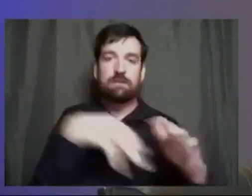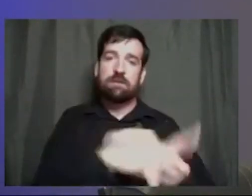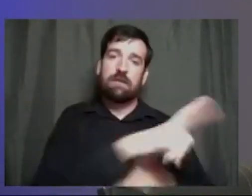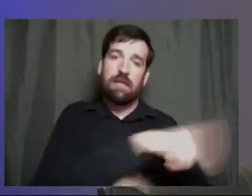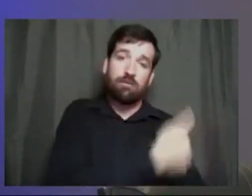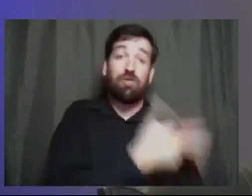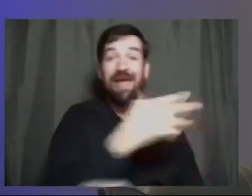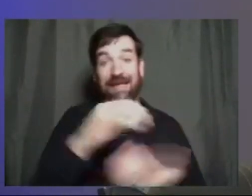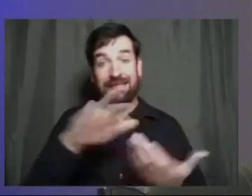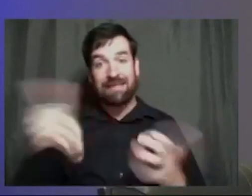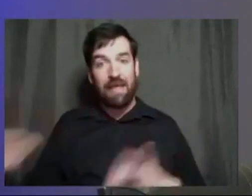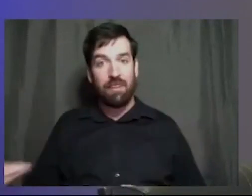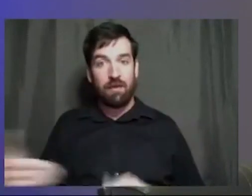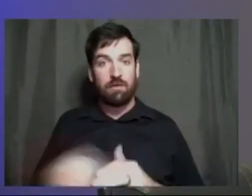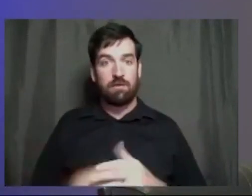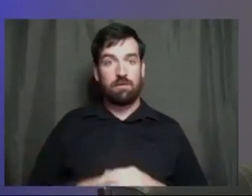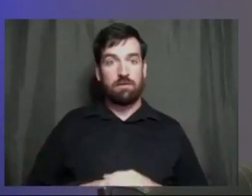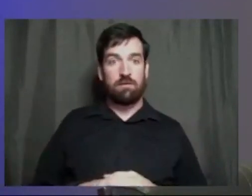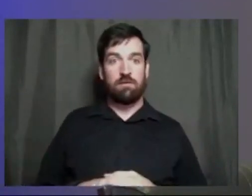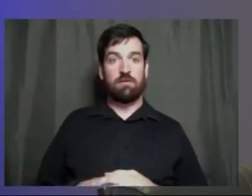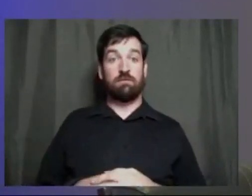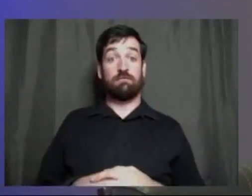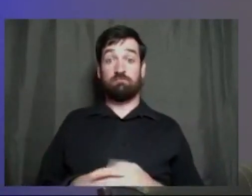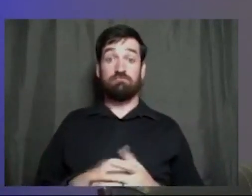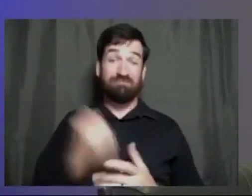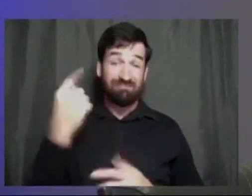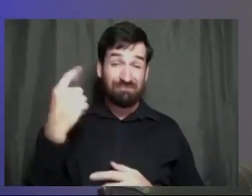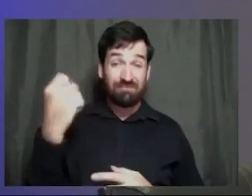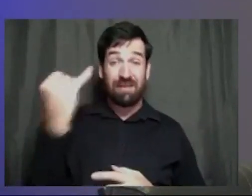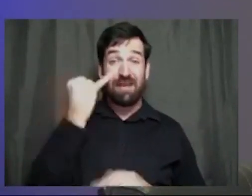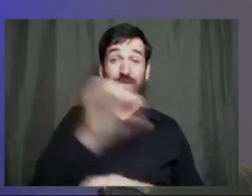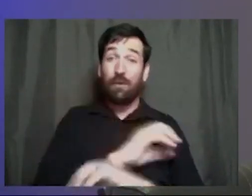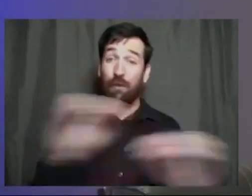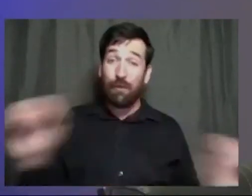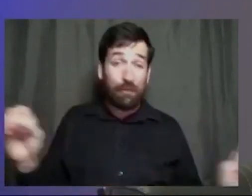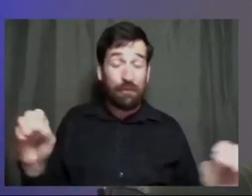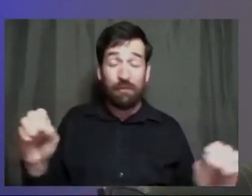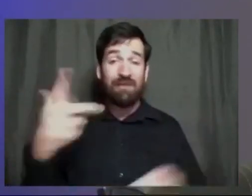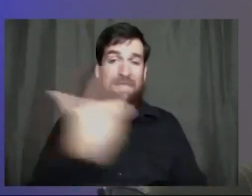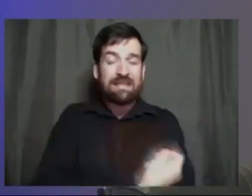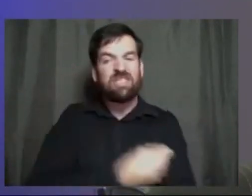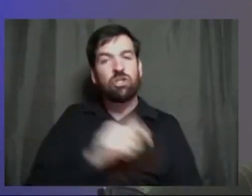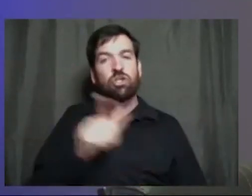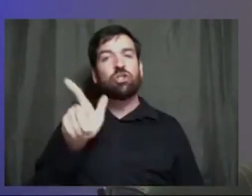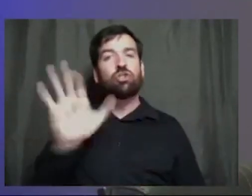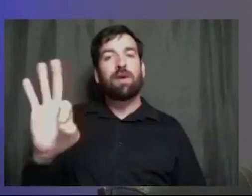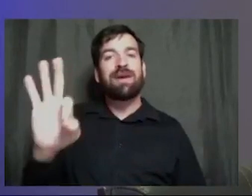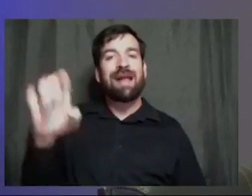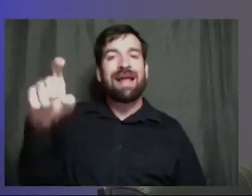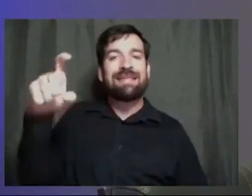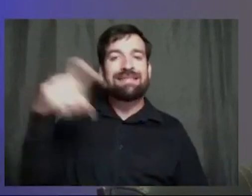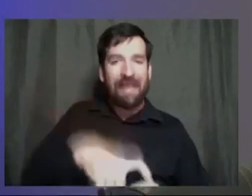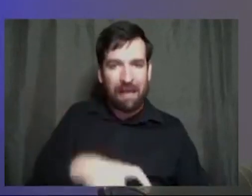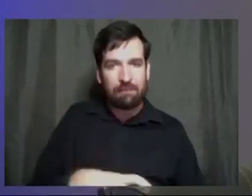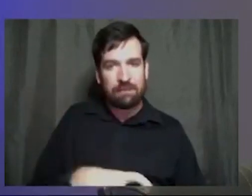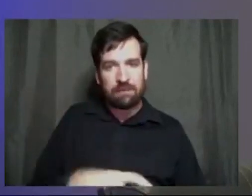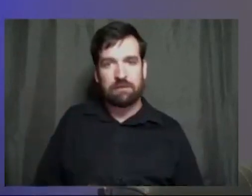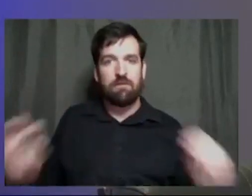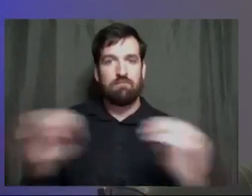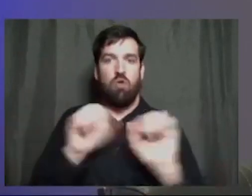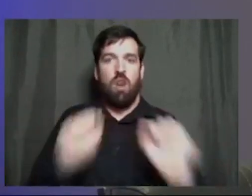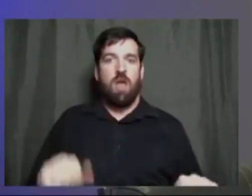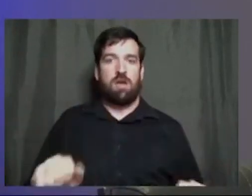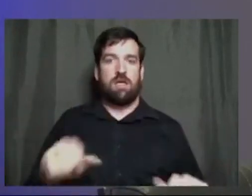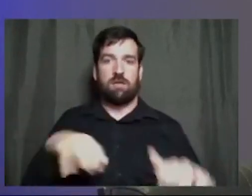that if you are unvaccinated, you are 29 times higher to be hospitalized with COVID-19.